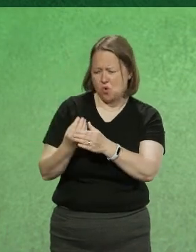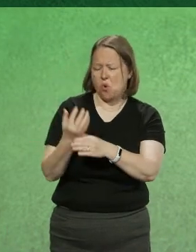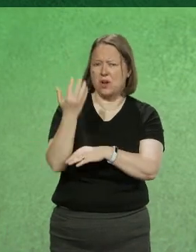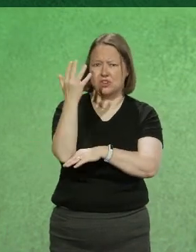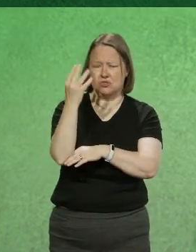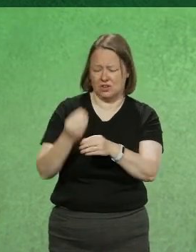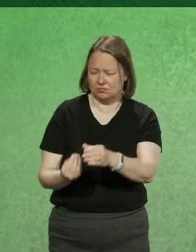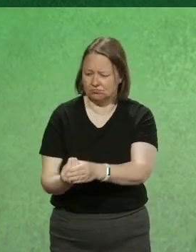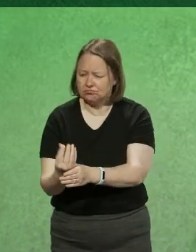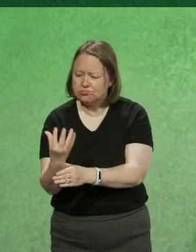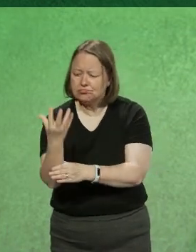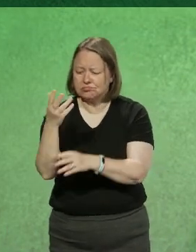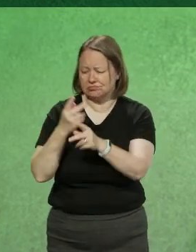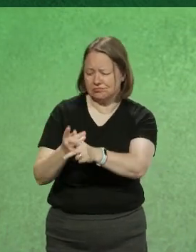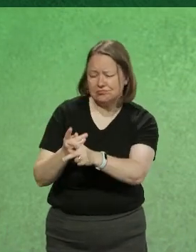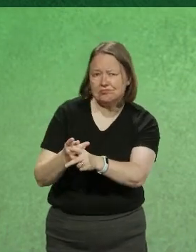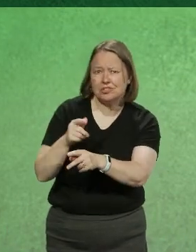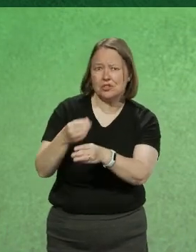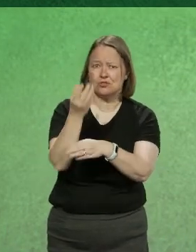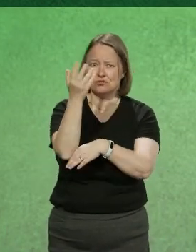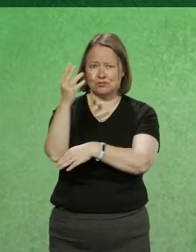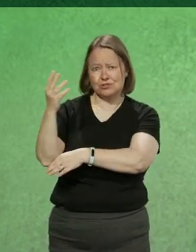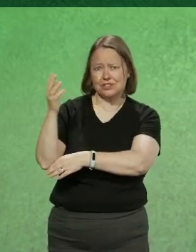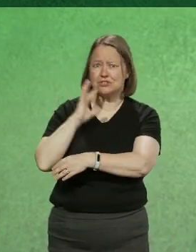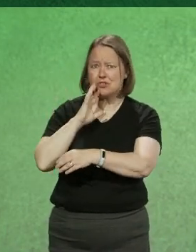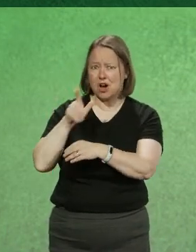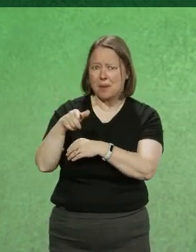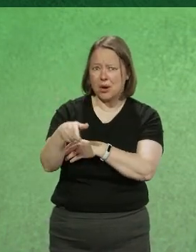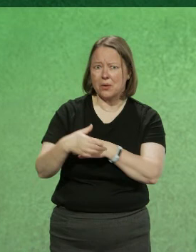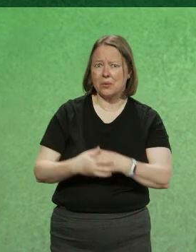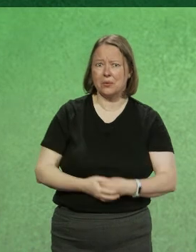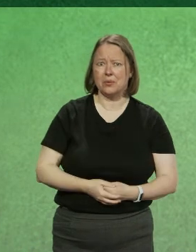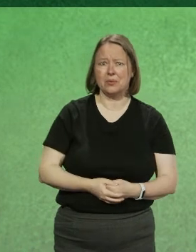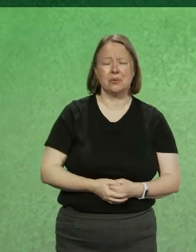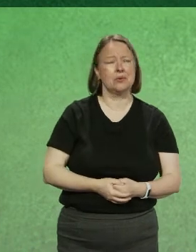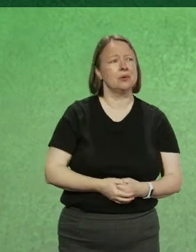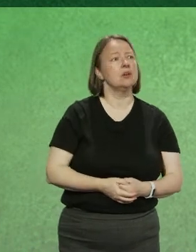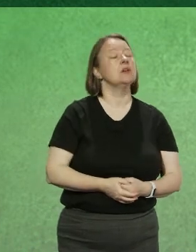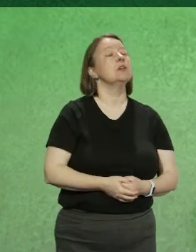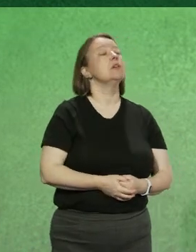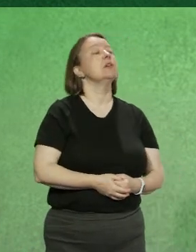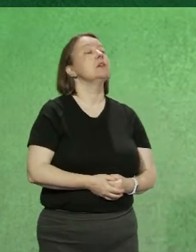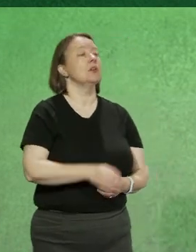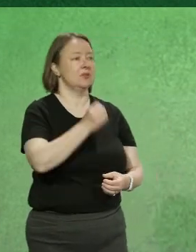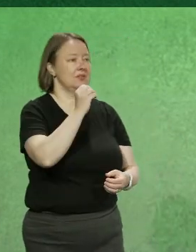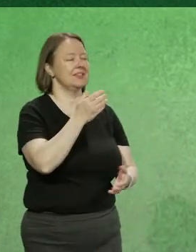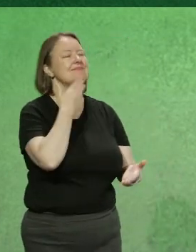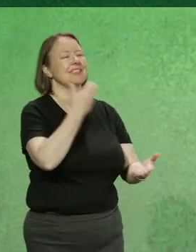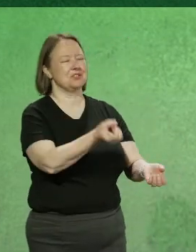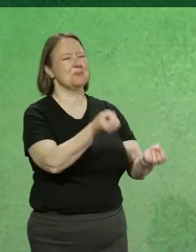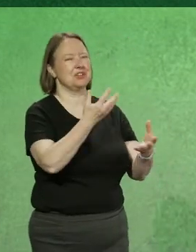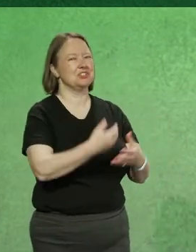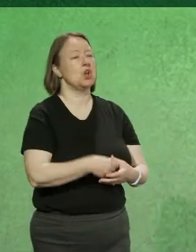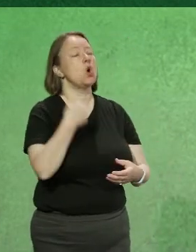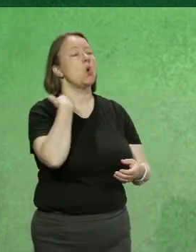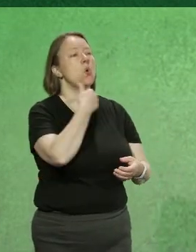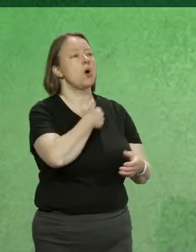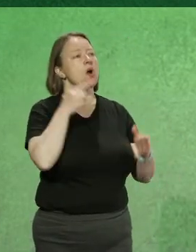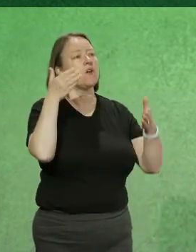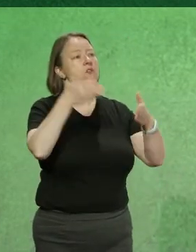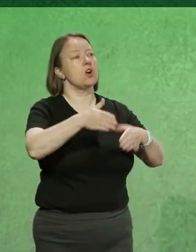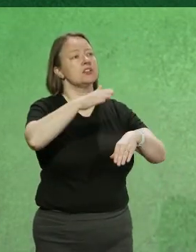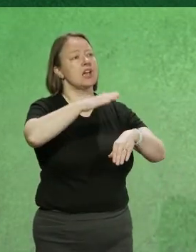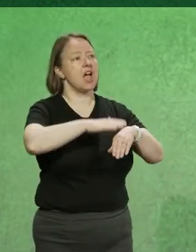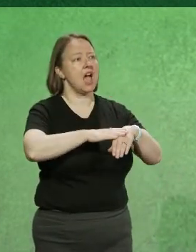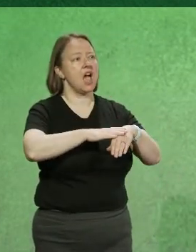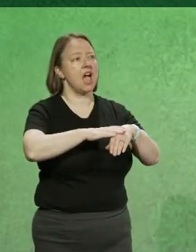and the nurturing of these of the trees that you were talking about? Okay, thank you very much. So we are focusing on